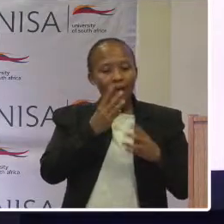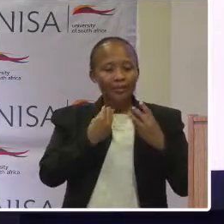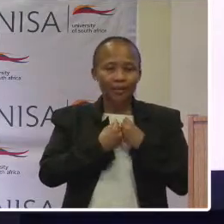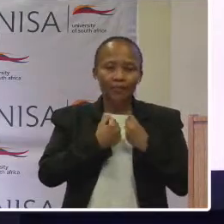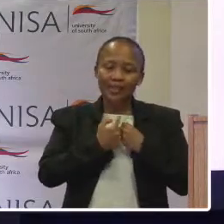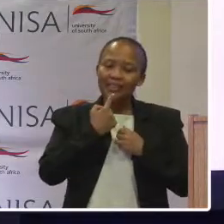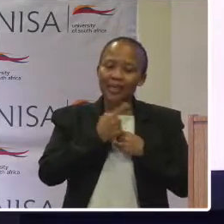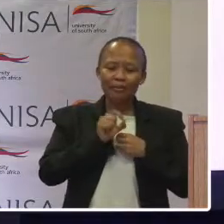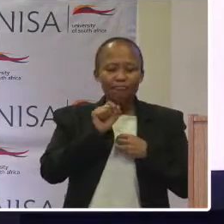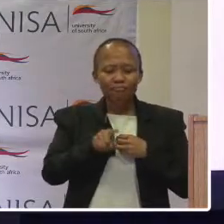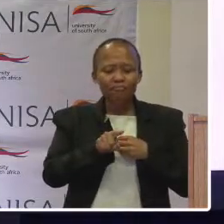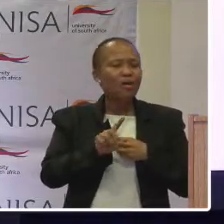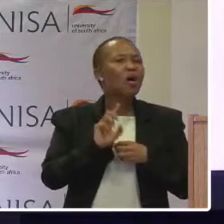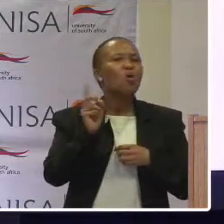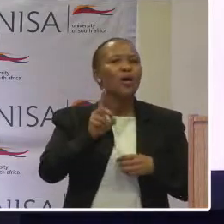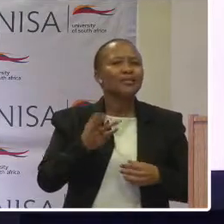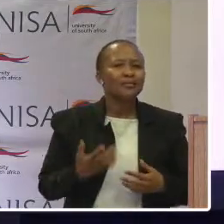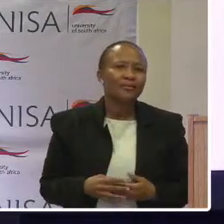What is that?